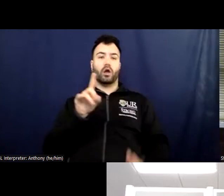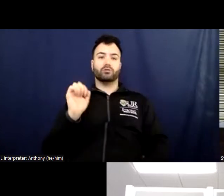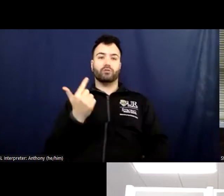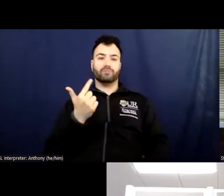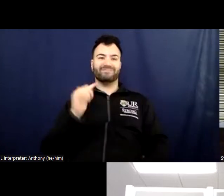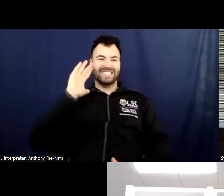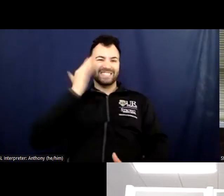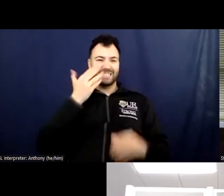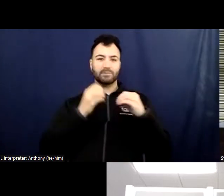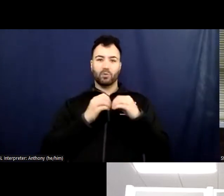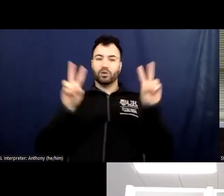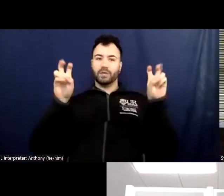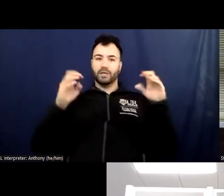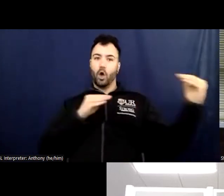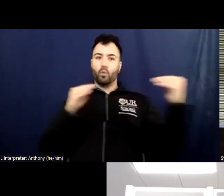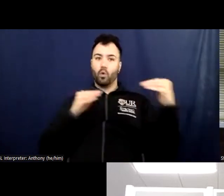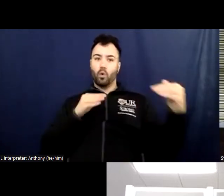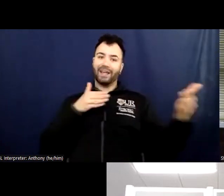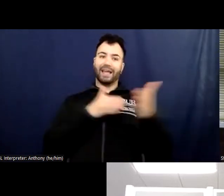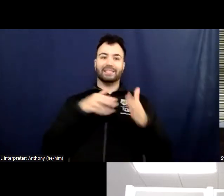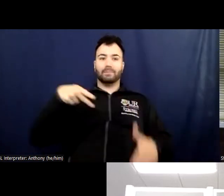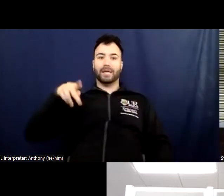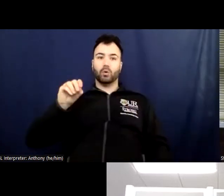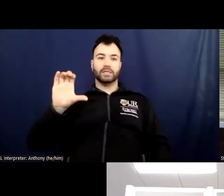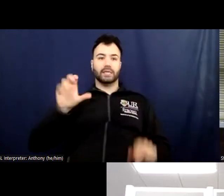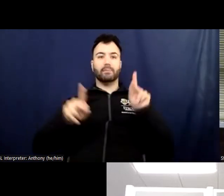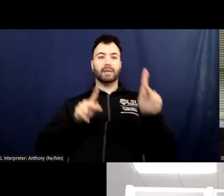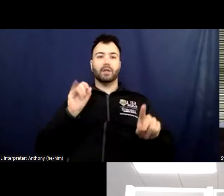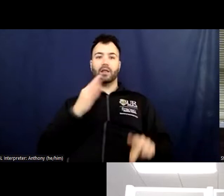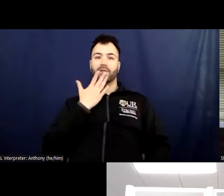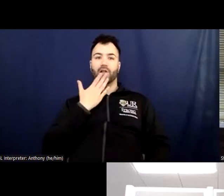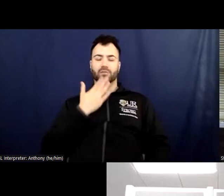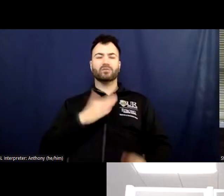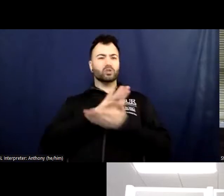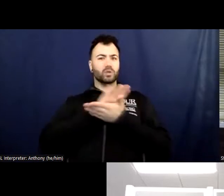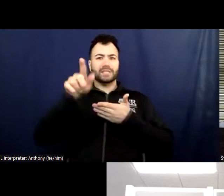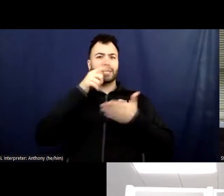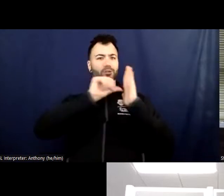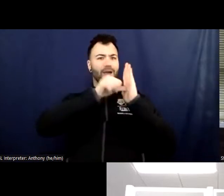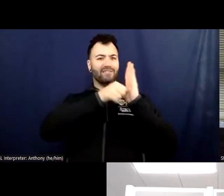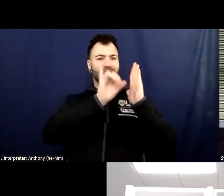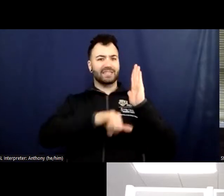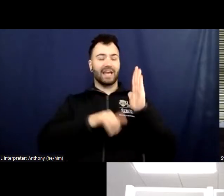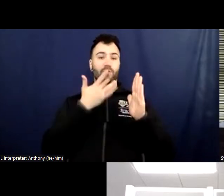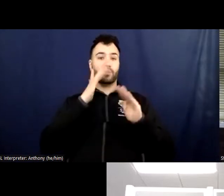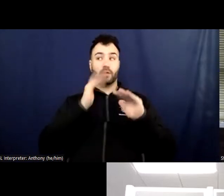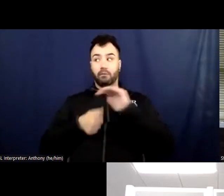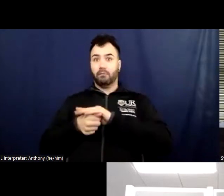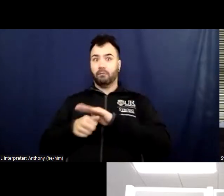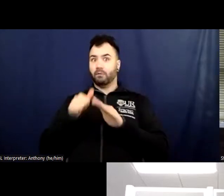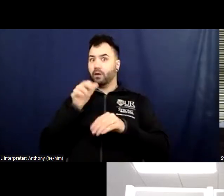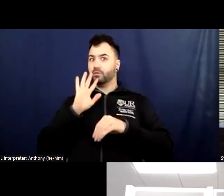people of color. So thank you for highlighting that and not trying to brush it aside or cover it up. It's very